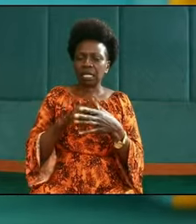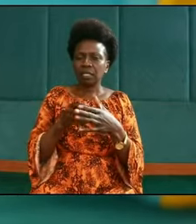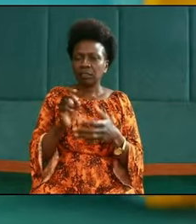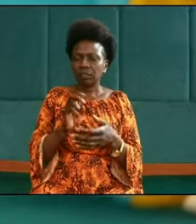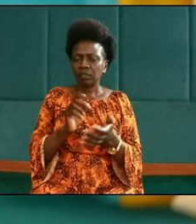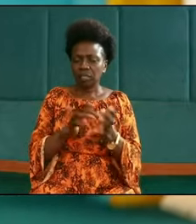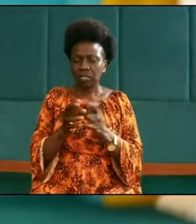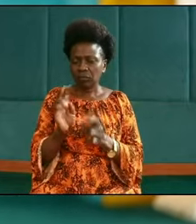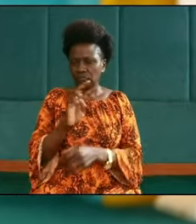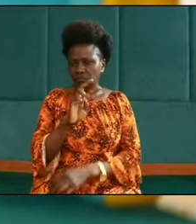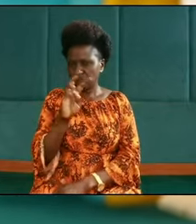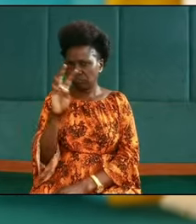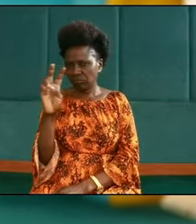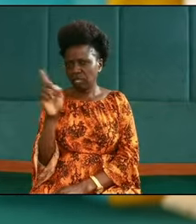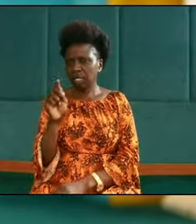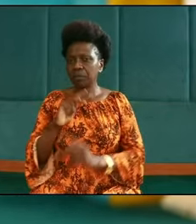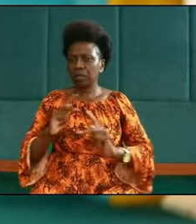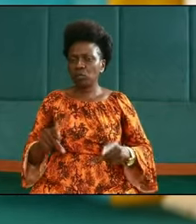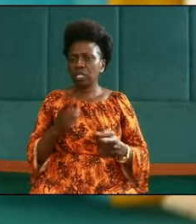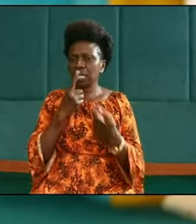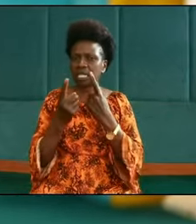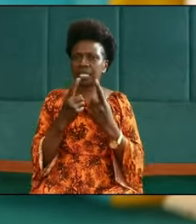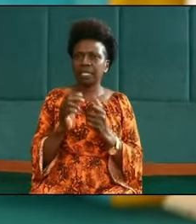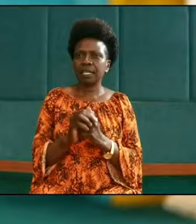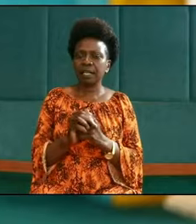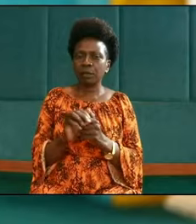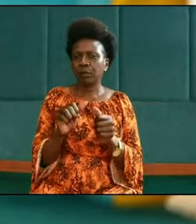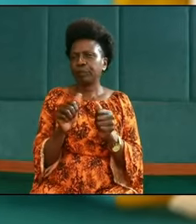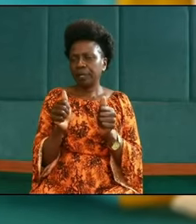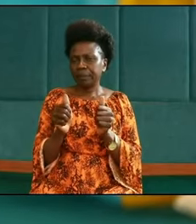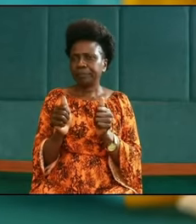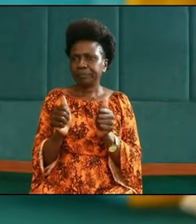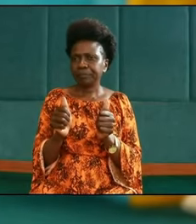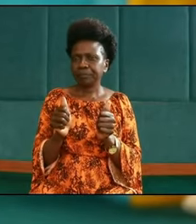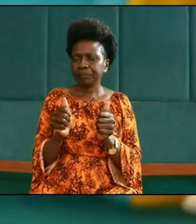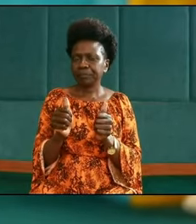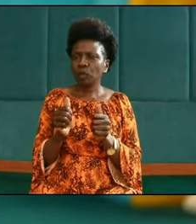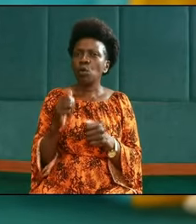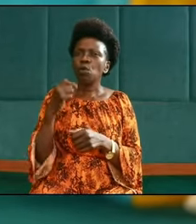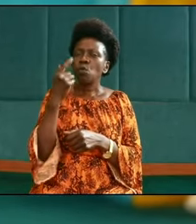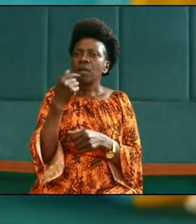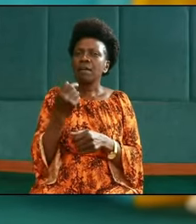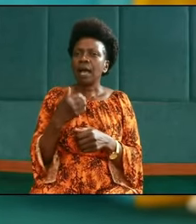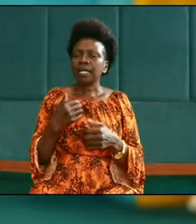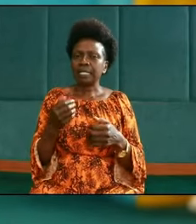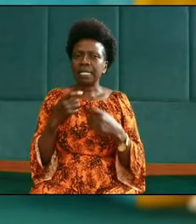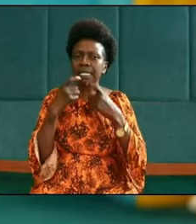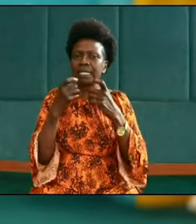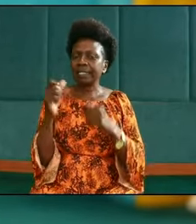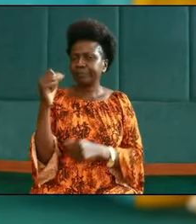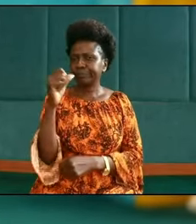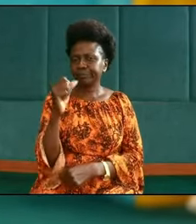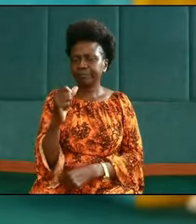at her and looking at these people, said, whoever has no sin, let him